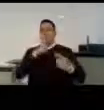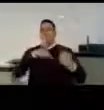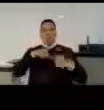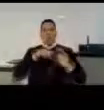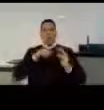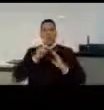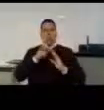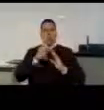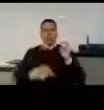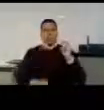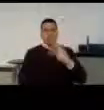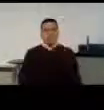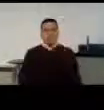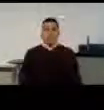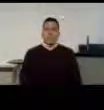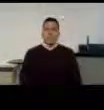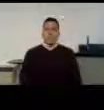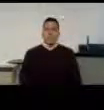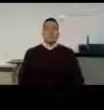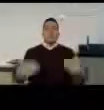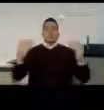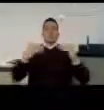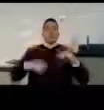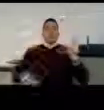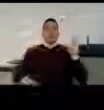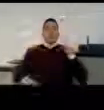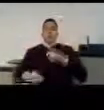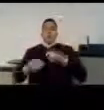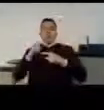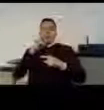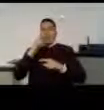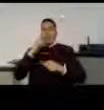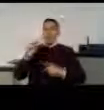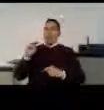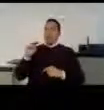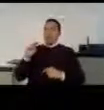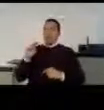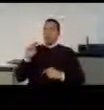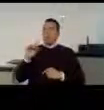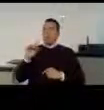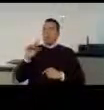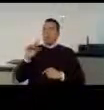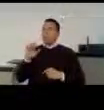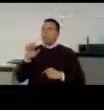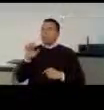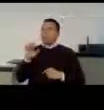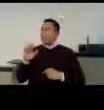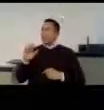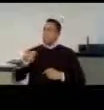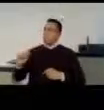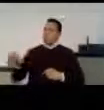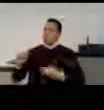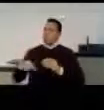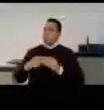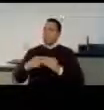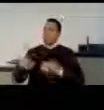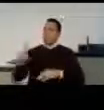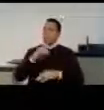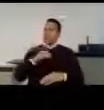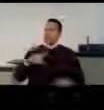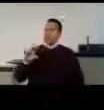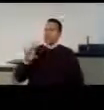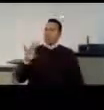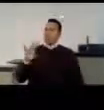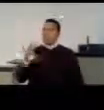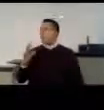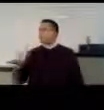discussions later on. Our next question is for Michelle. This question is about District 75 and statistics